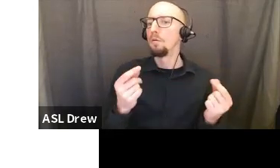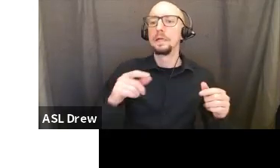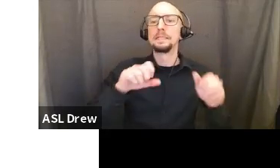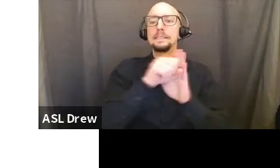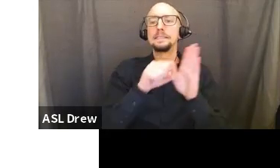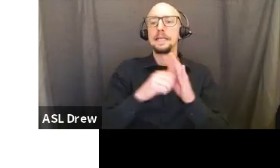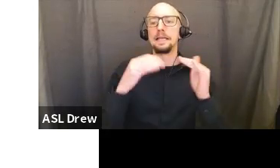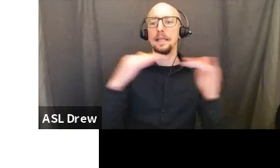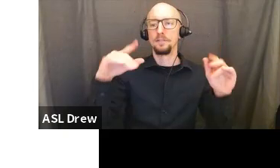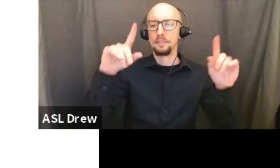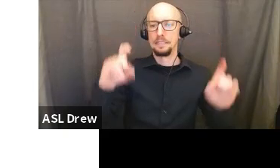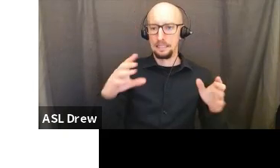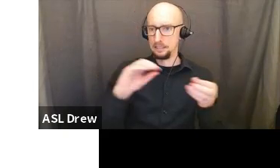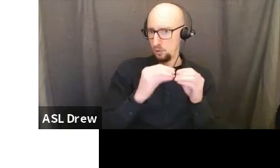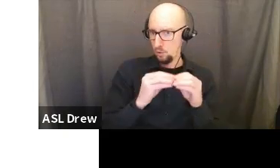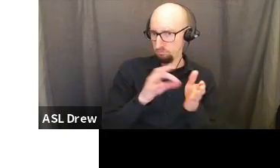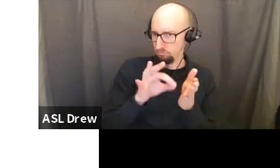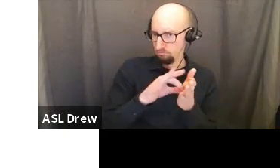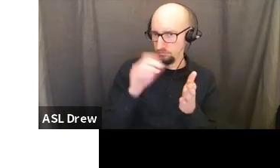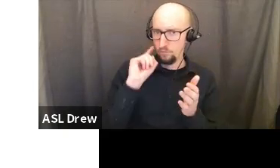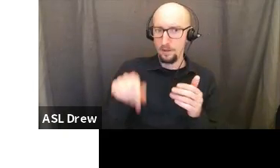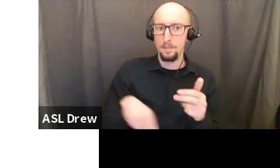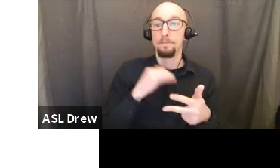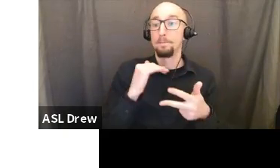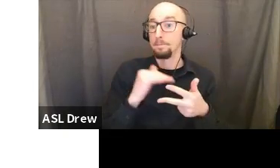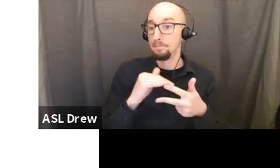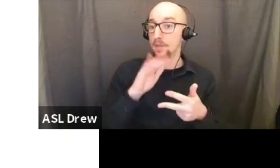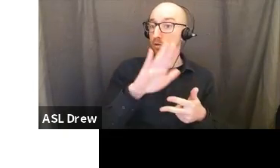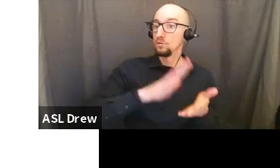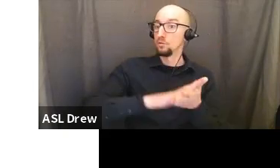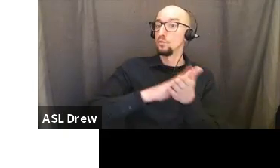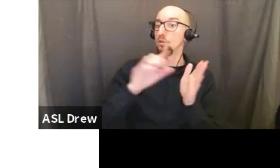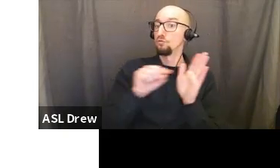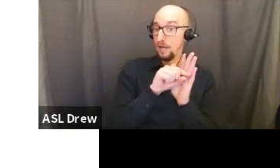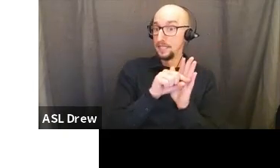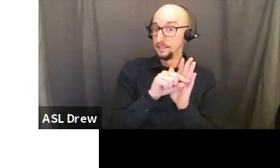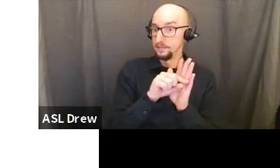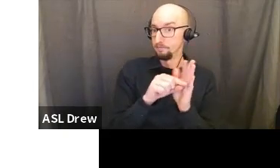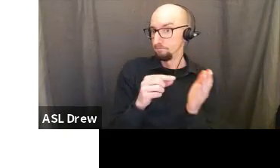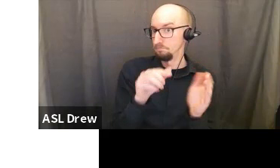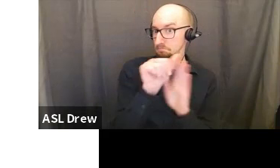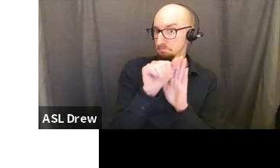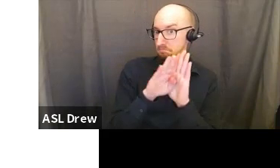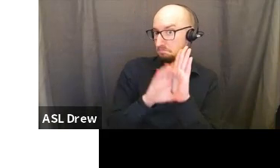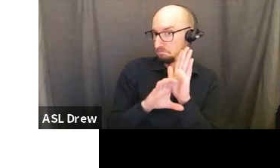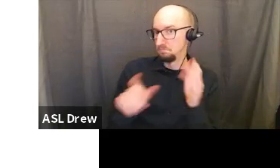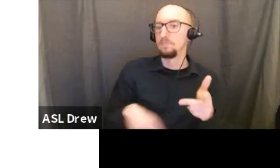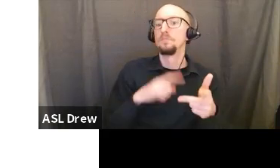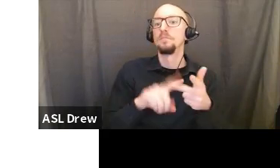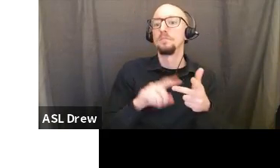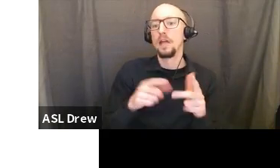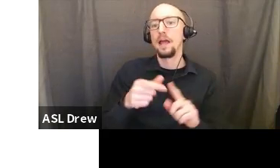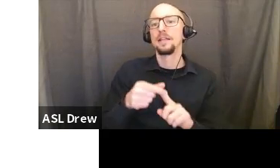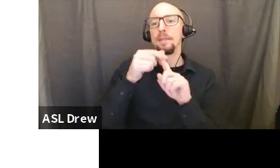the grades that a student achieves in school, and then performance on a special admissions